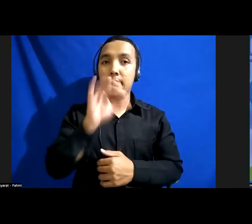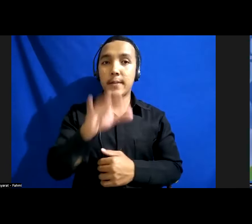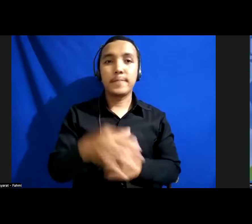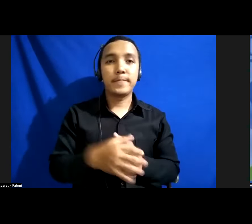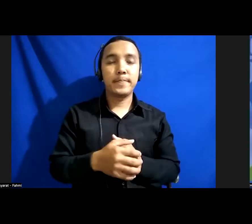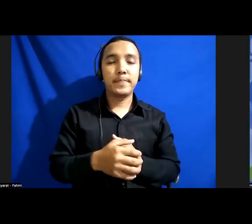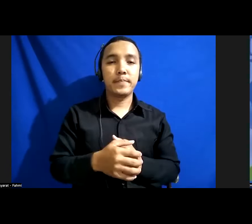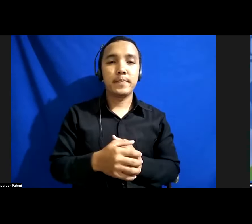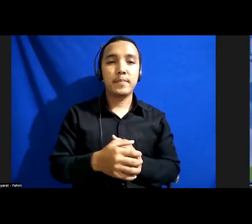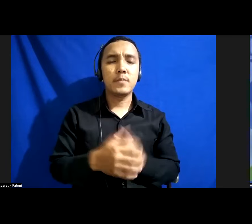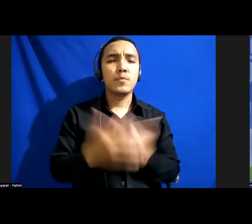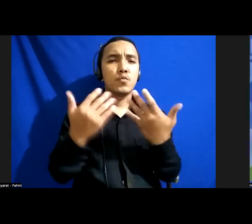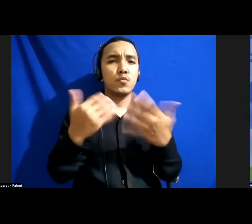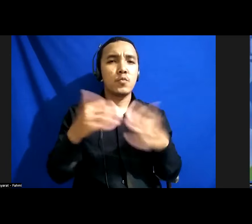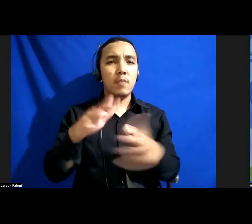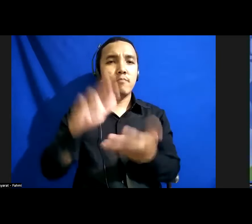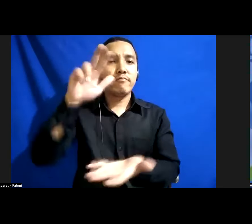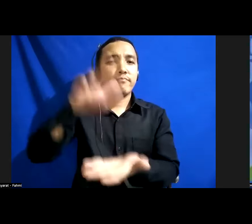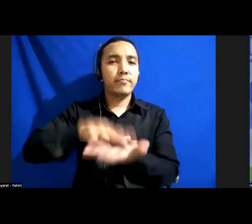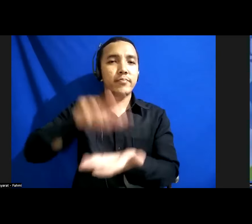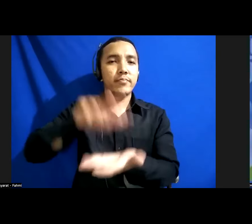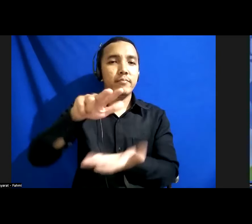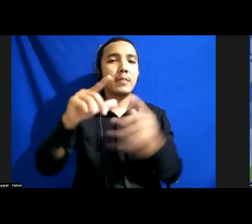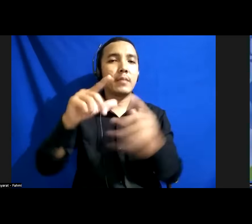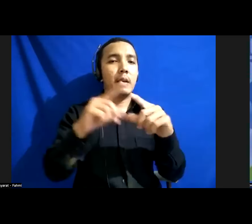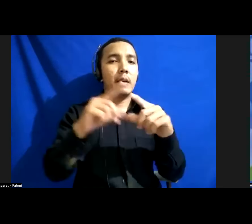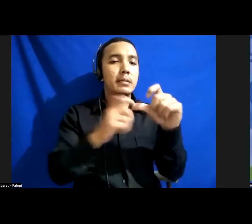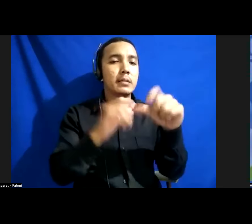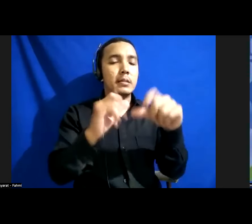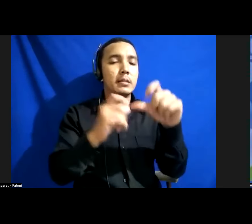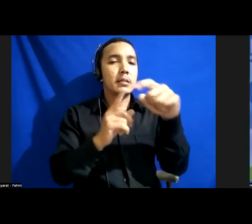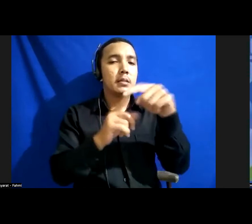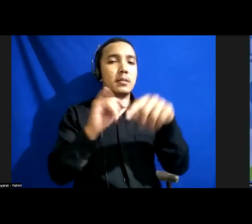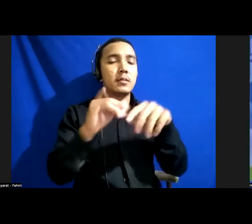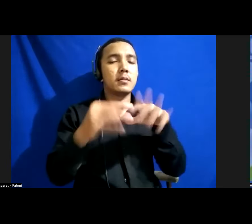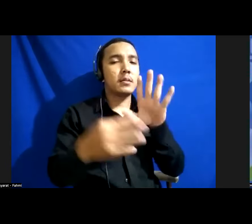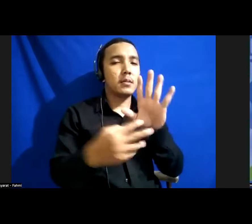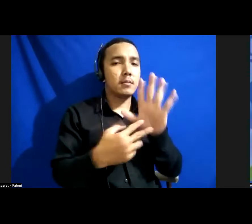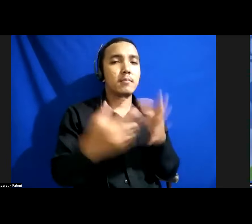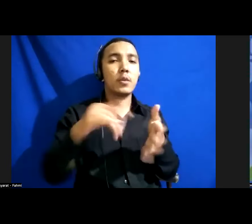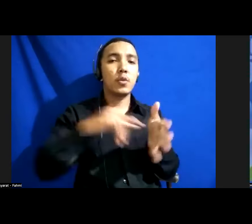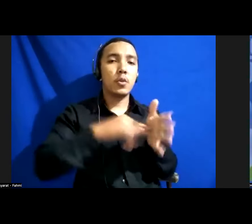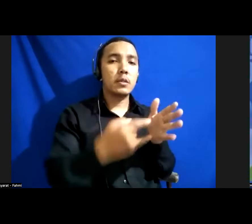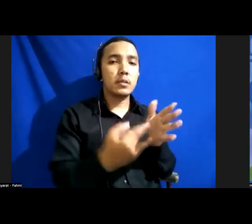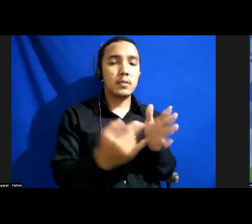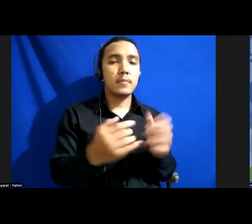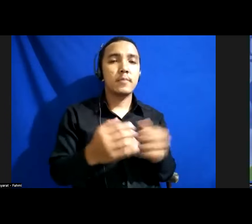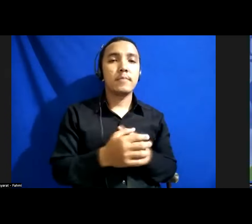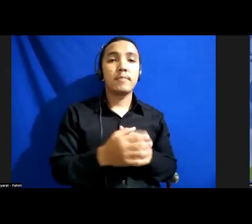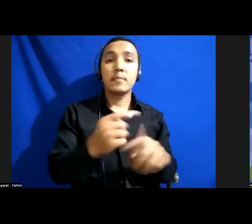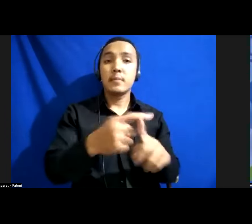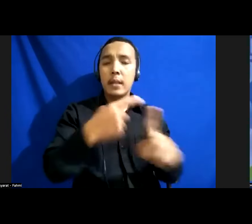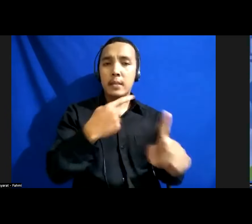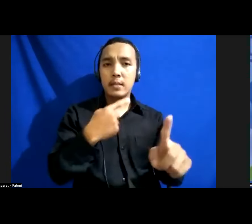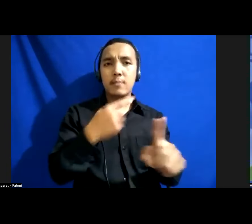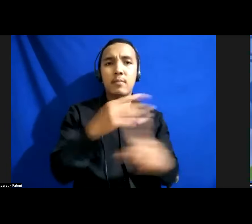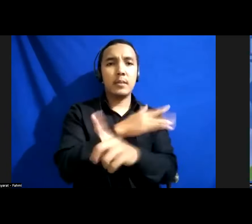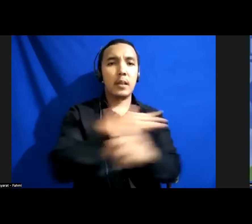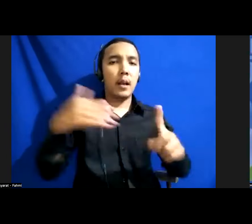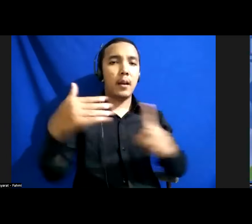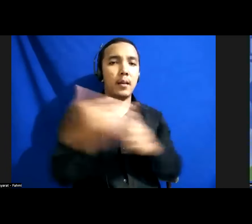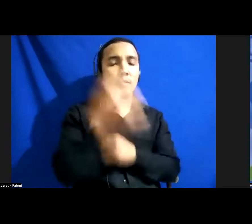remarks for the launching of the Assistive Technology 2030 or AT 2030 from citizens